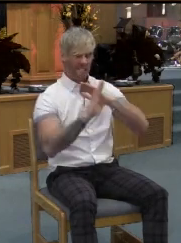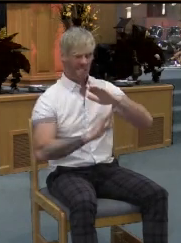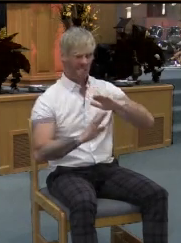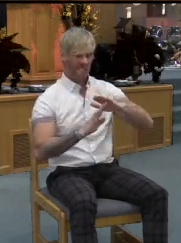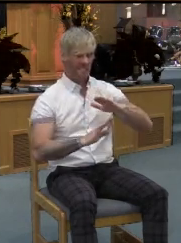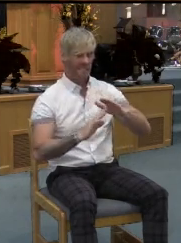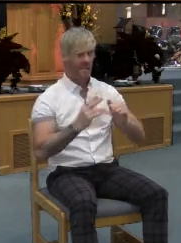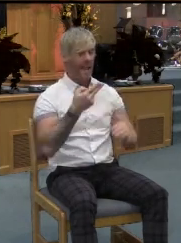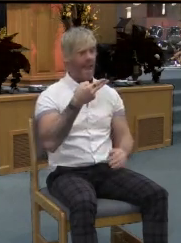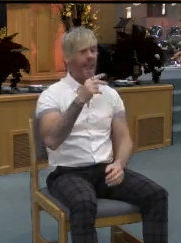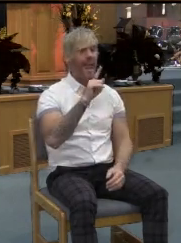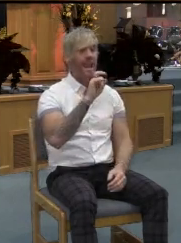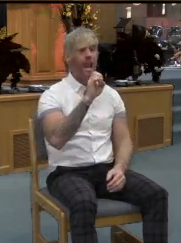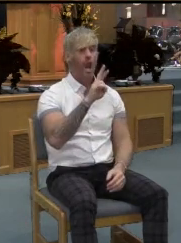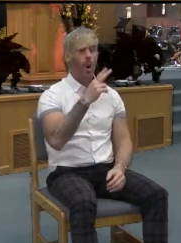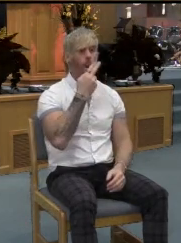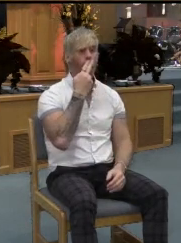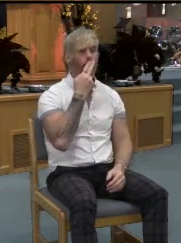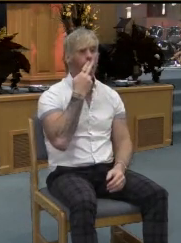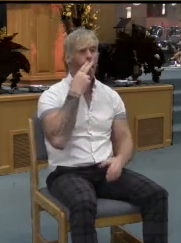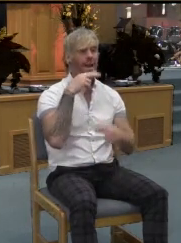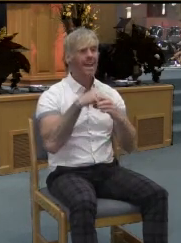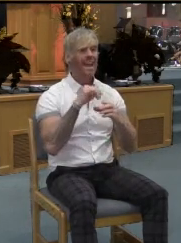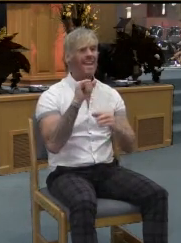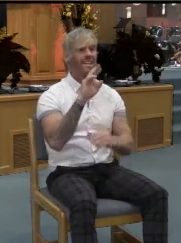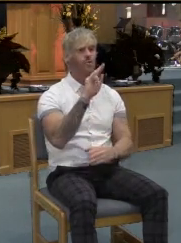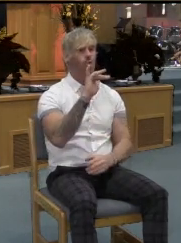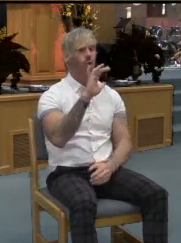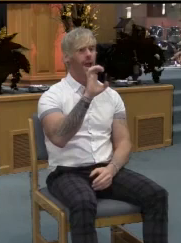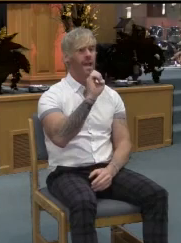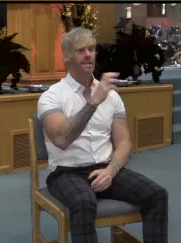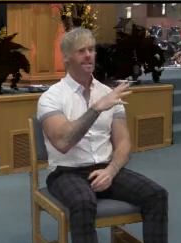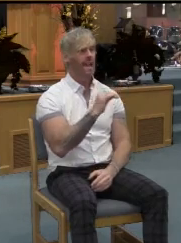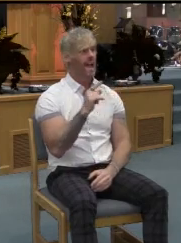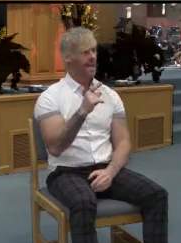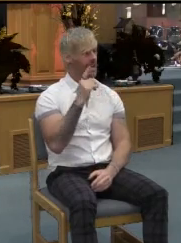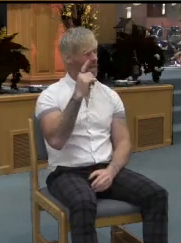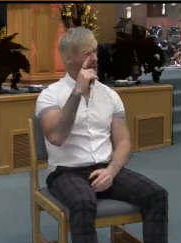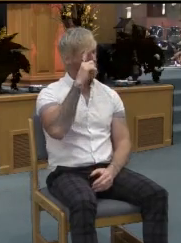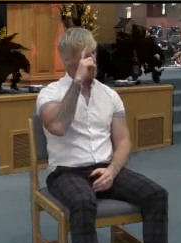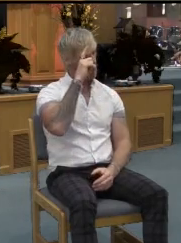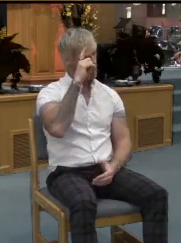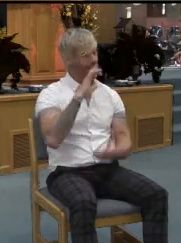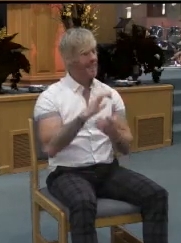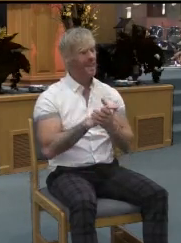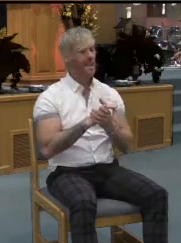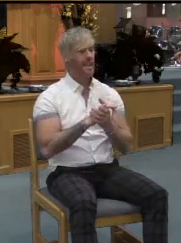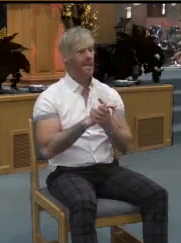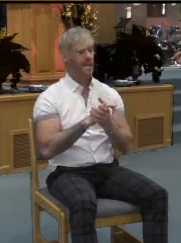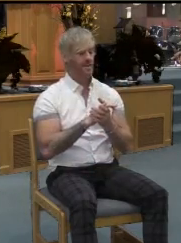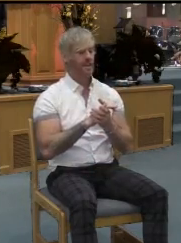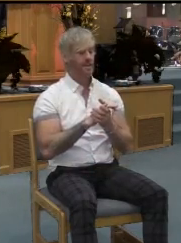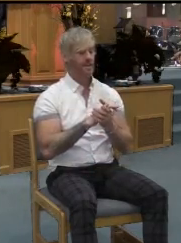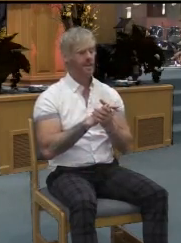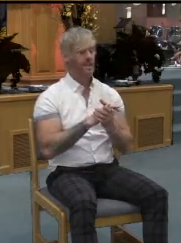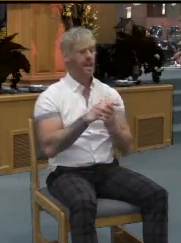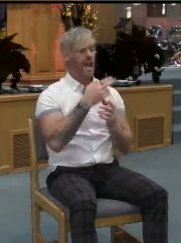super race, because he believed that there was a super race of people evolving, and if he